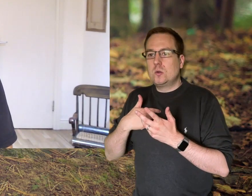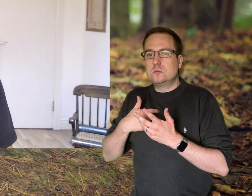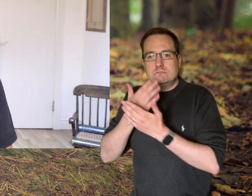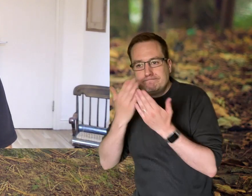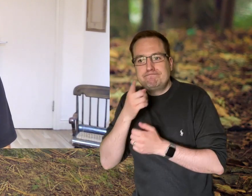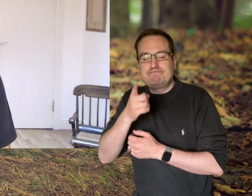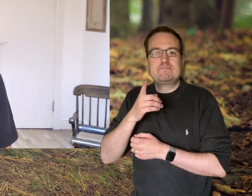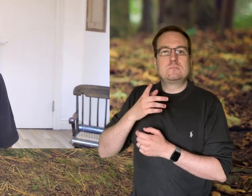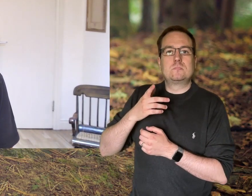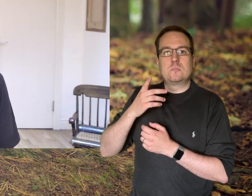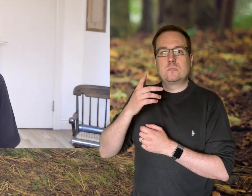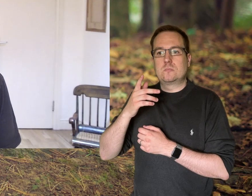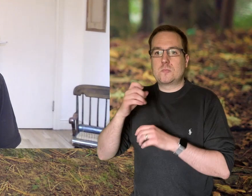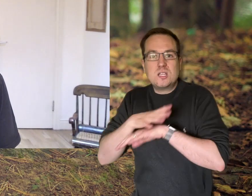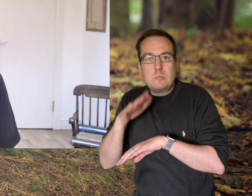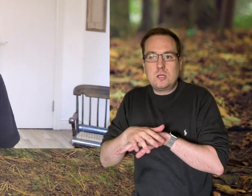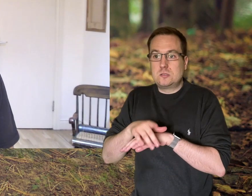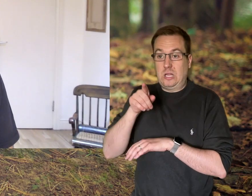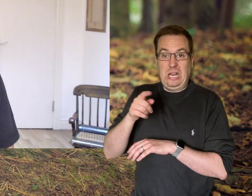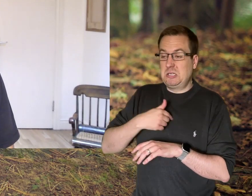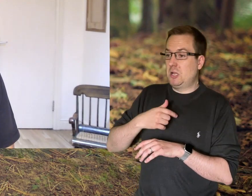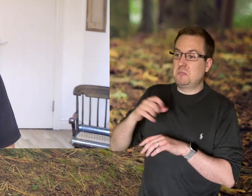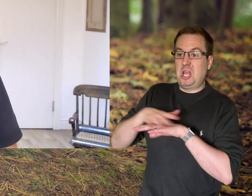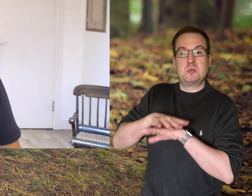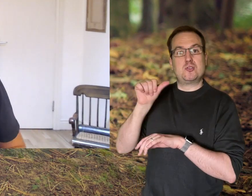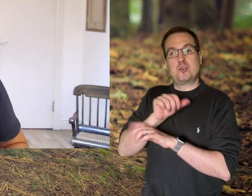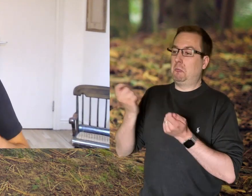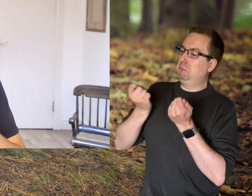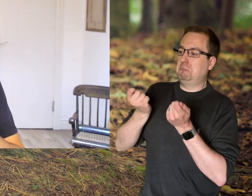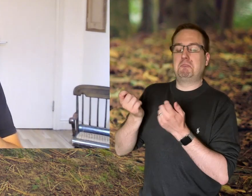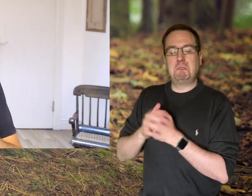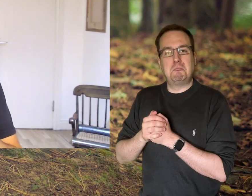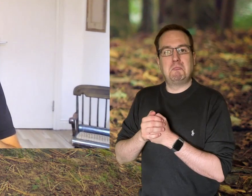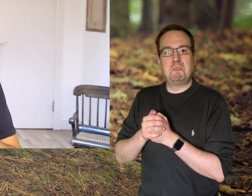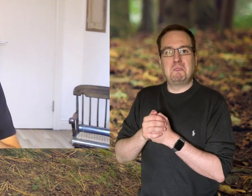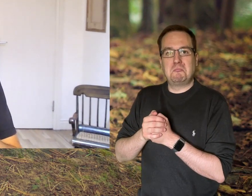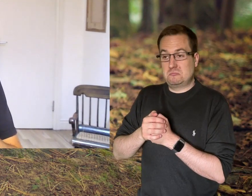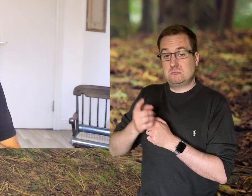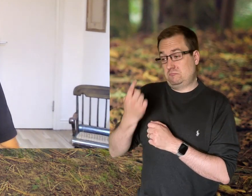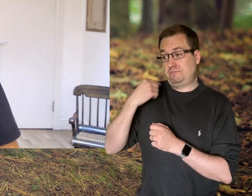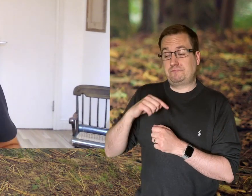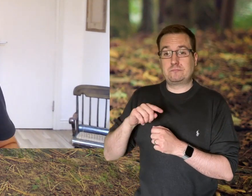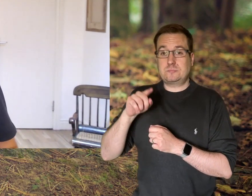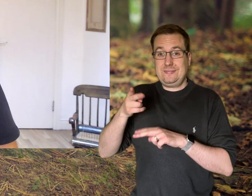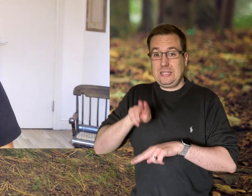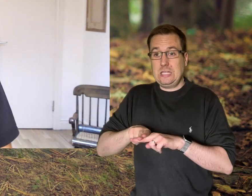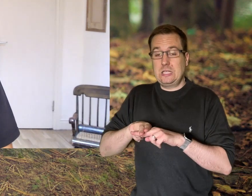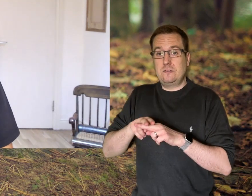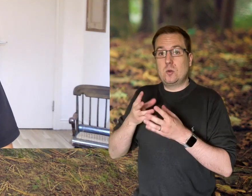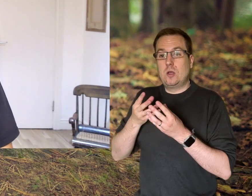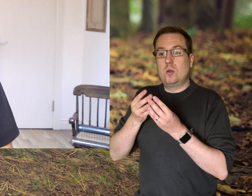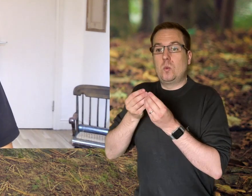their families and should deserve to do so. The closer you were to power, the more worth